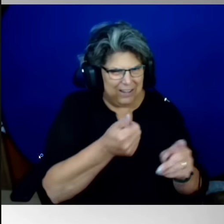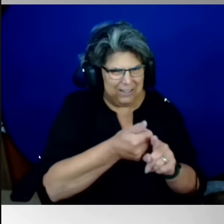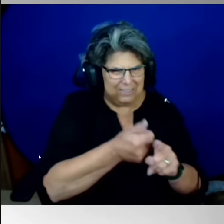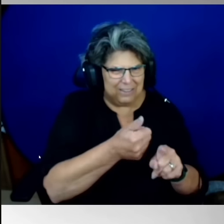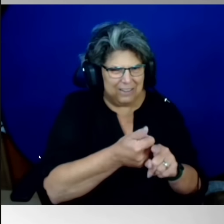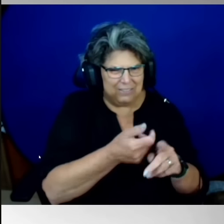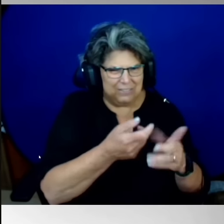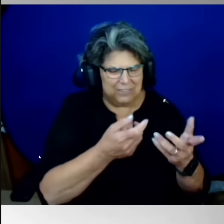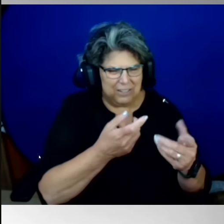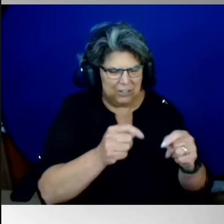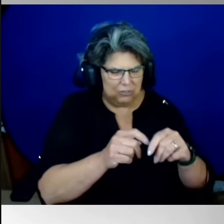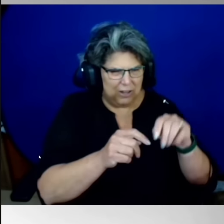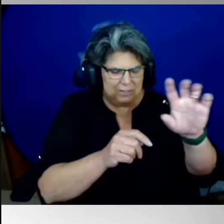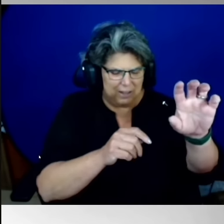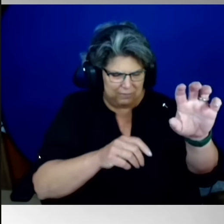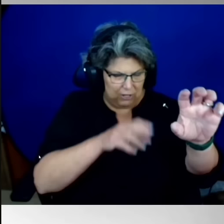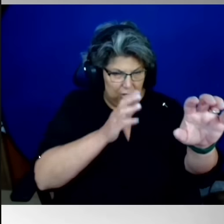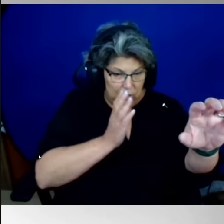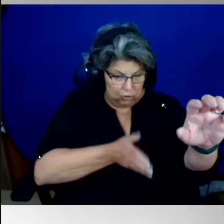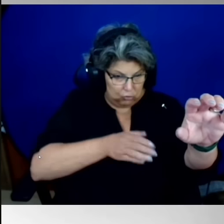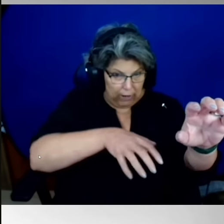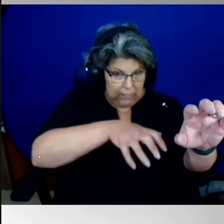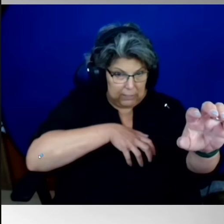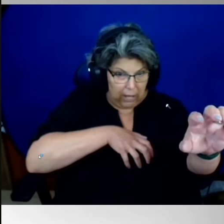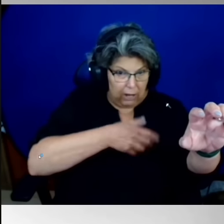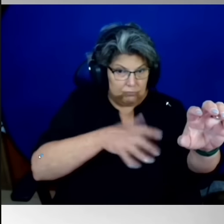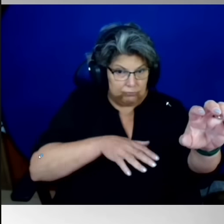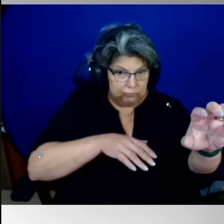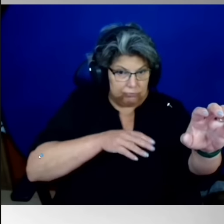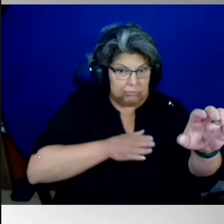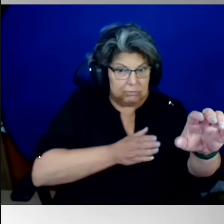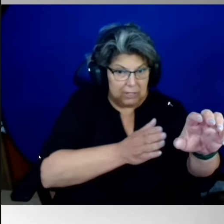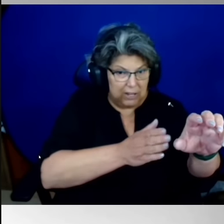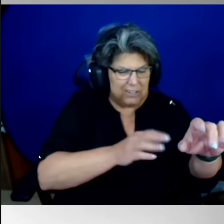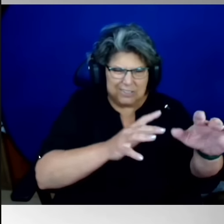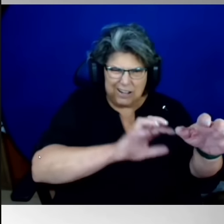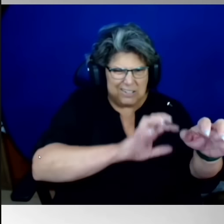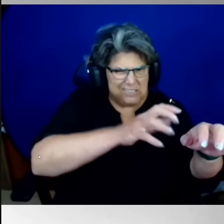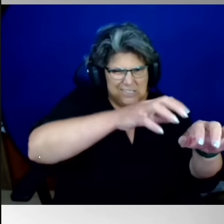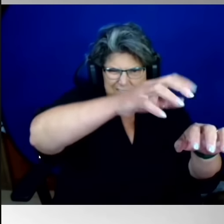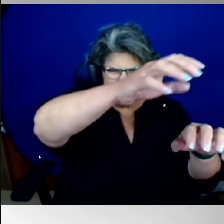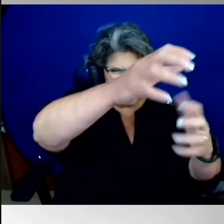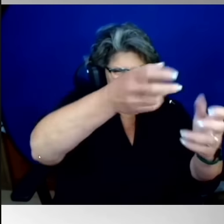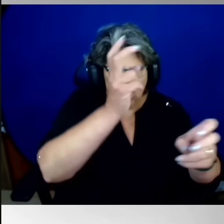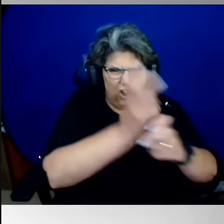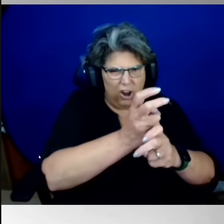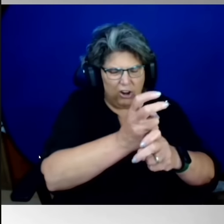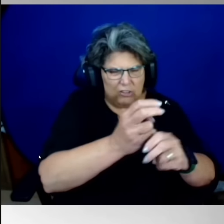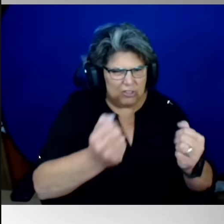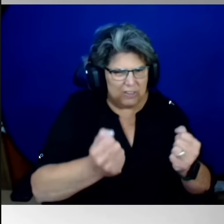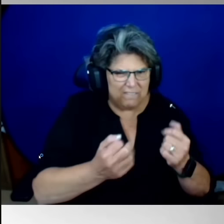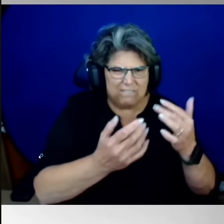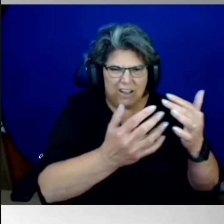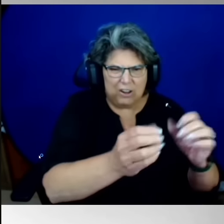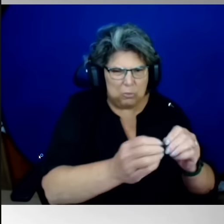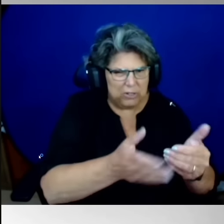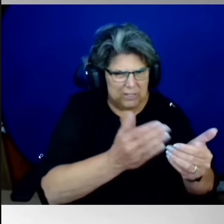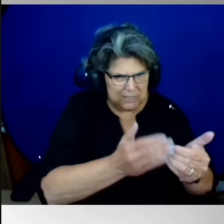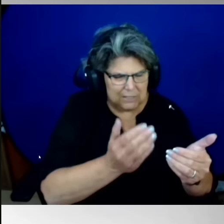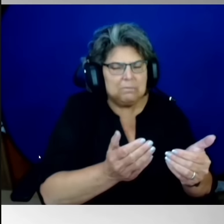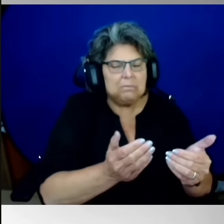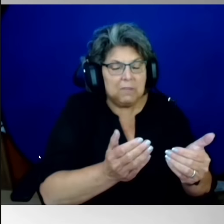dots between that direct line and what the open line is of the fire line to get that connected. They were having some